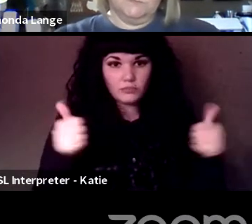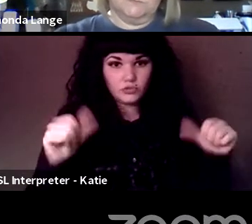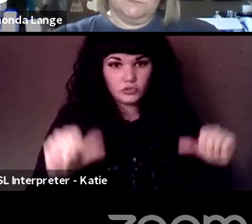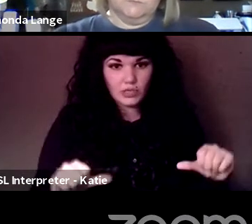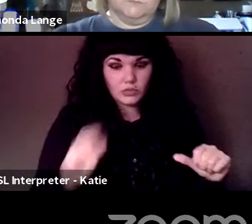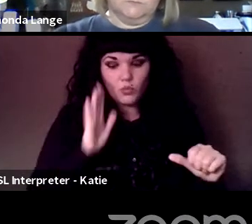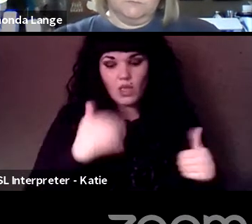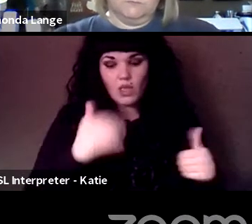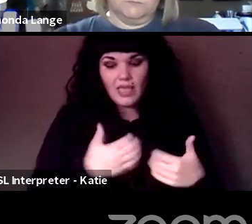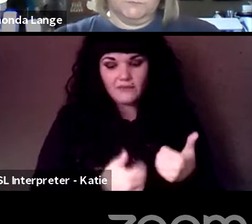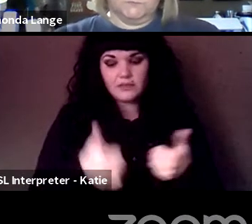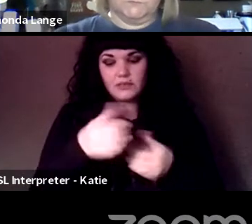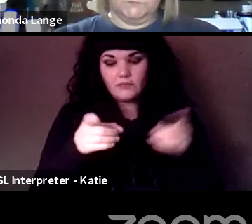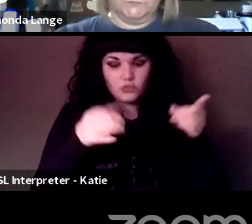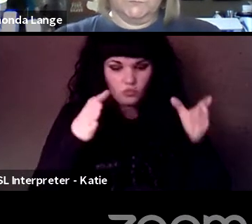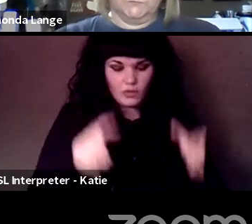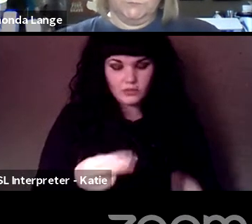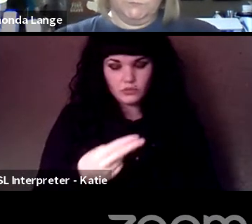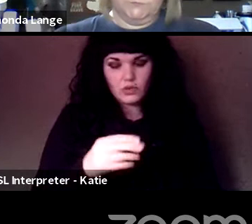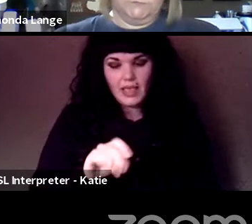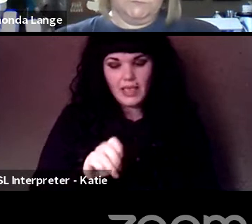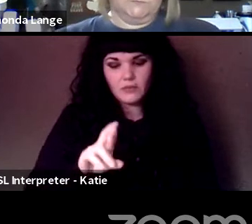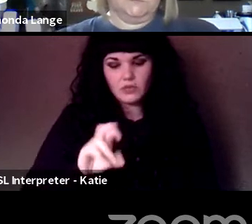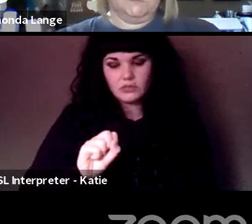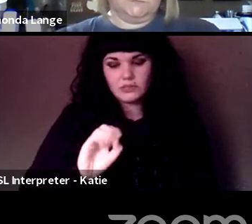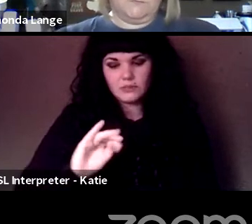provide 3 financial reports.